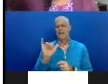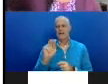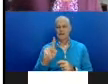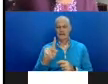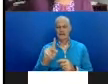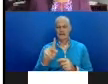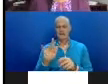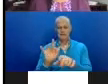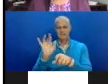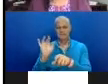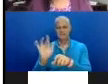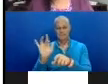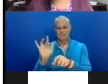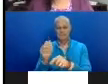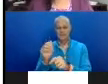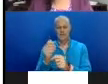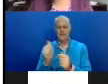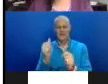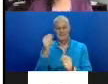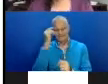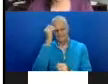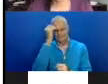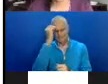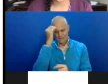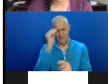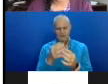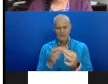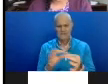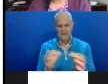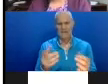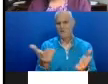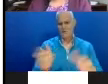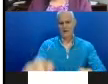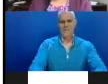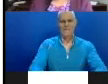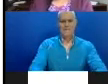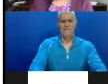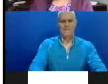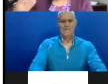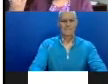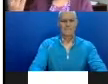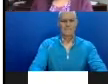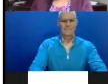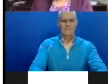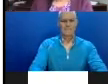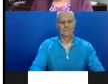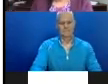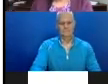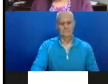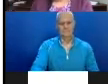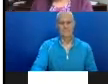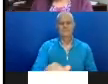that if you have any immediate thoughts you want to share after watching this webinar, you are welcome to do that. We do have